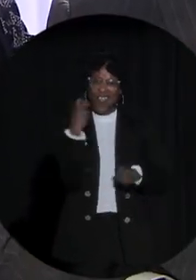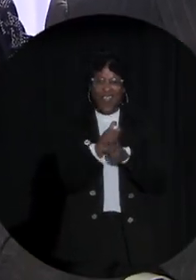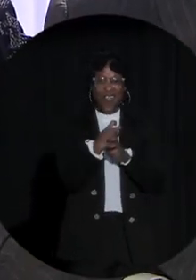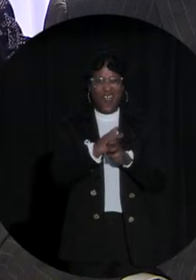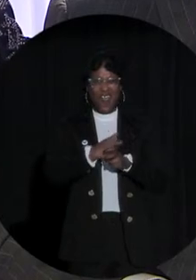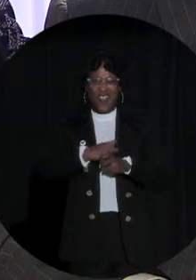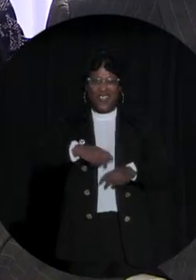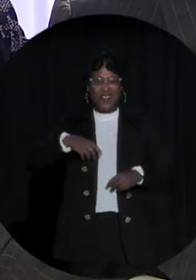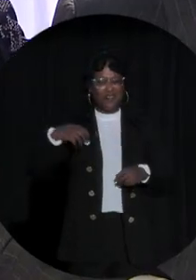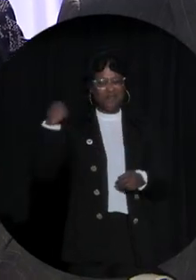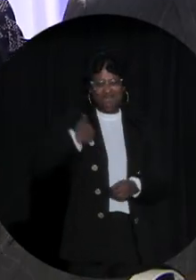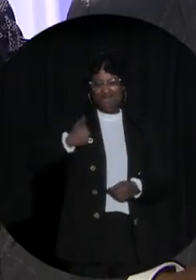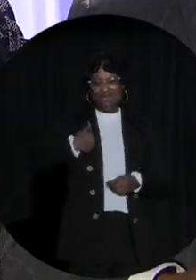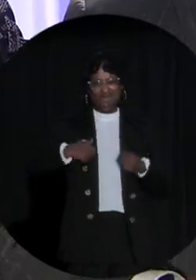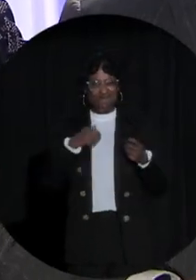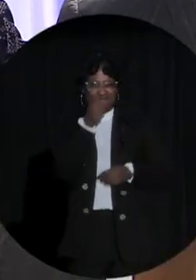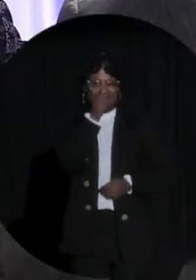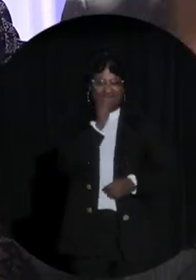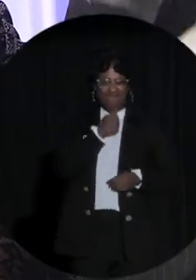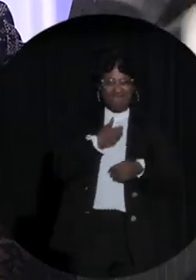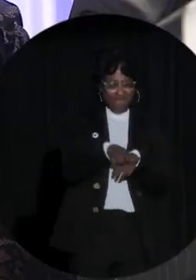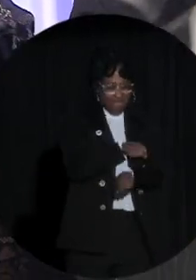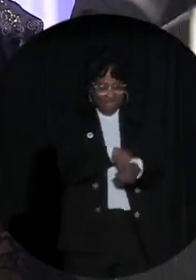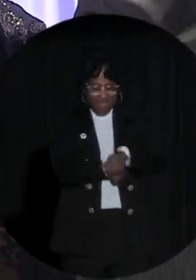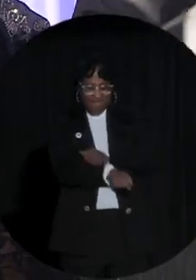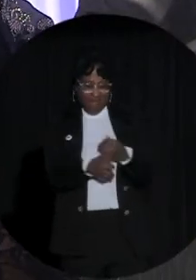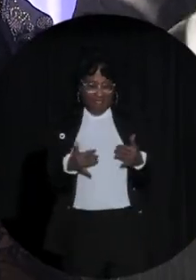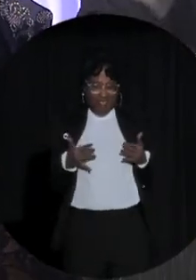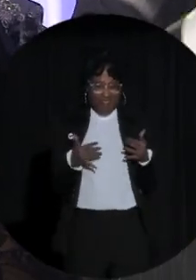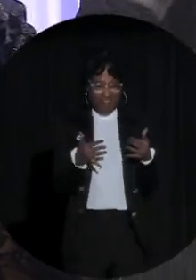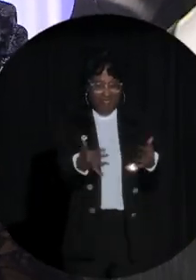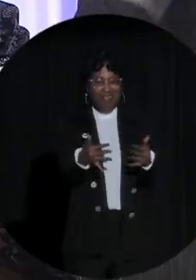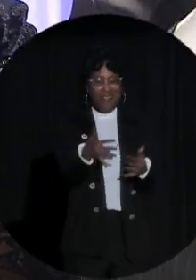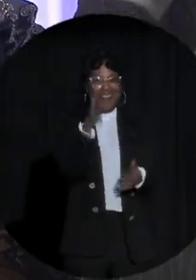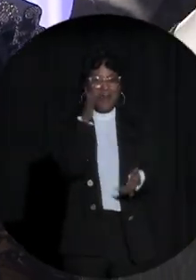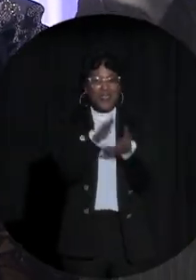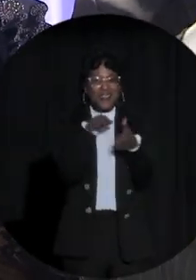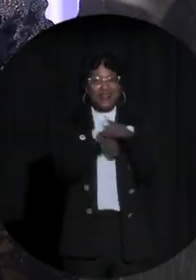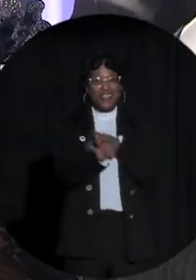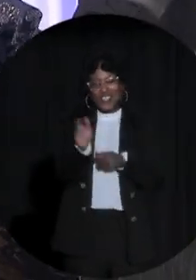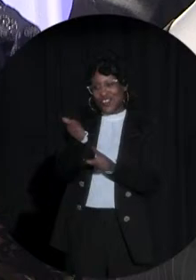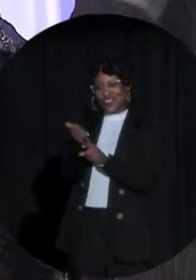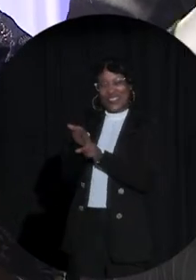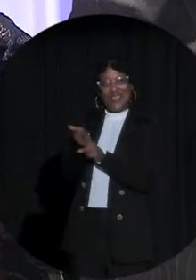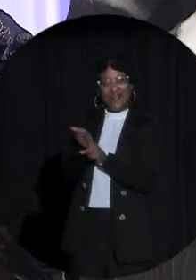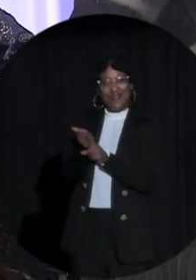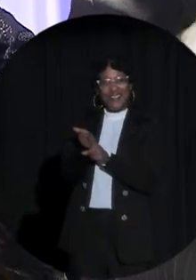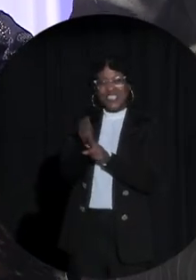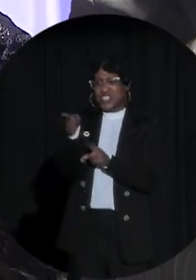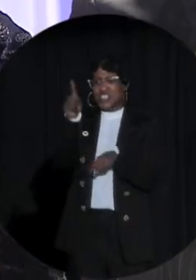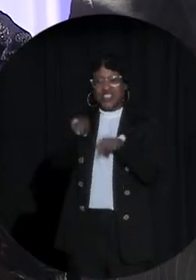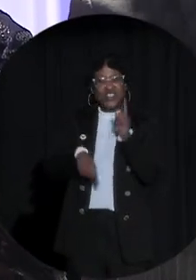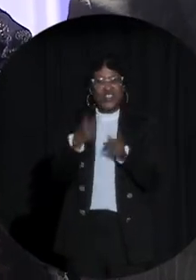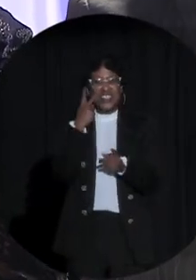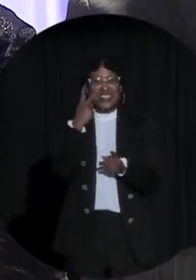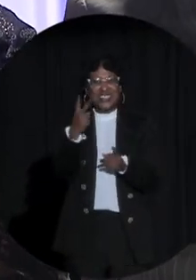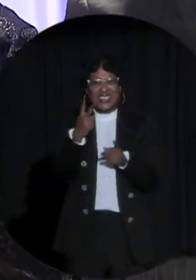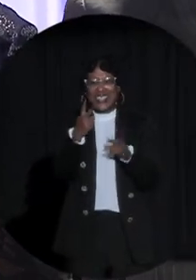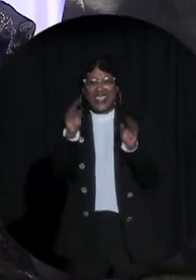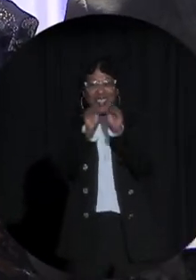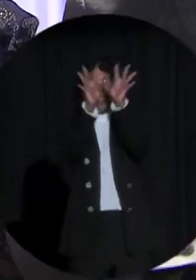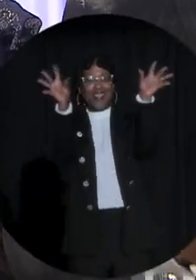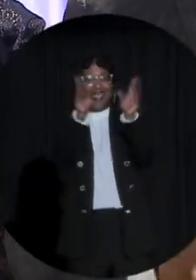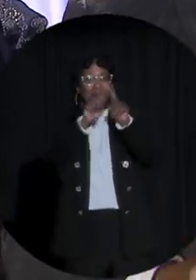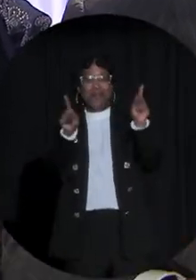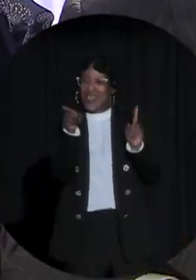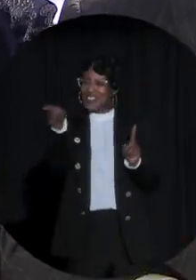dragons, and believed in herself even when she couldn't see the end. She earned the position of captain of